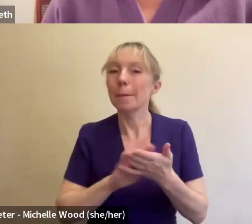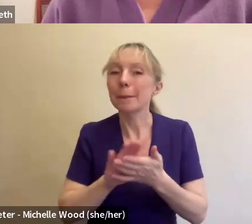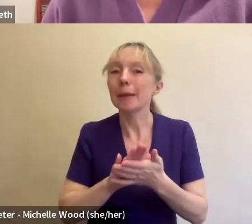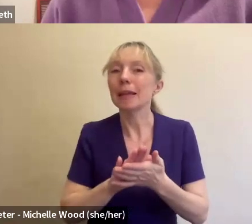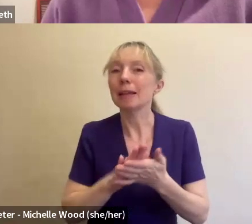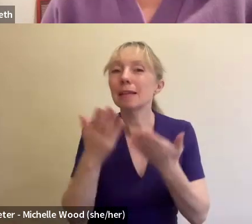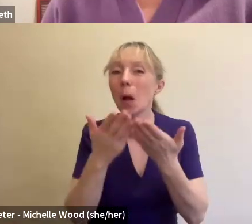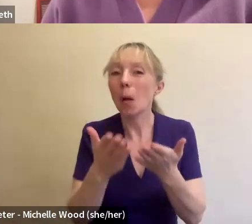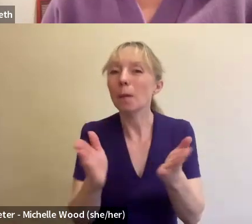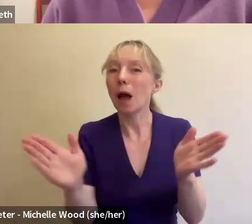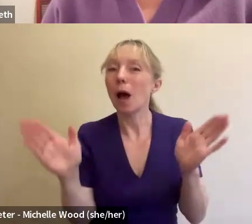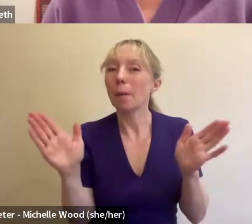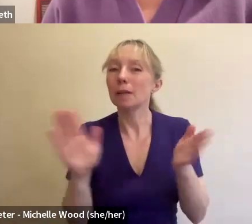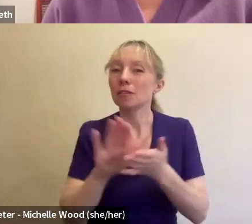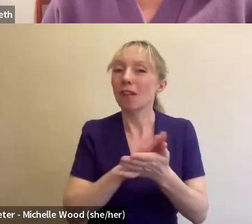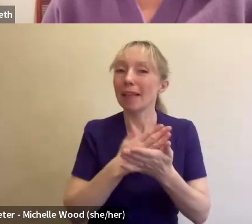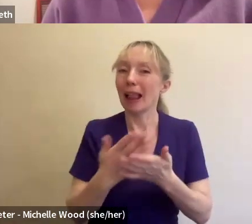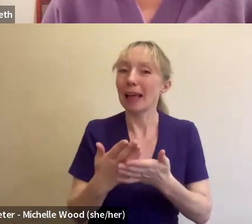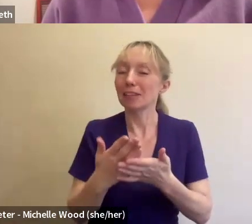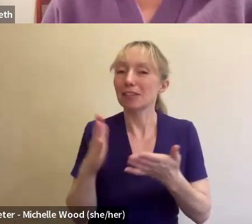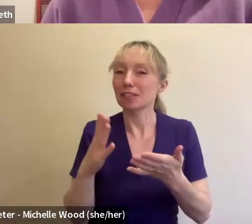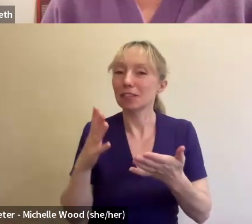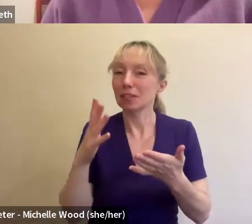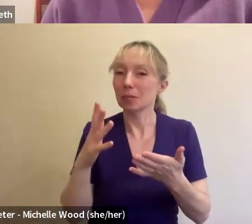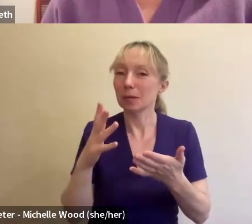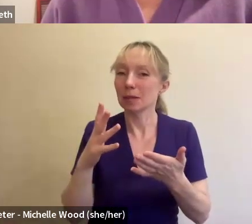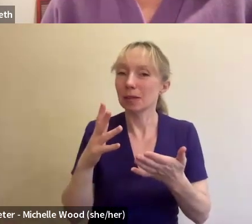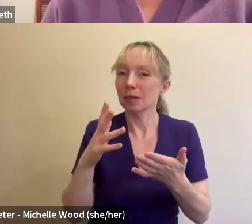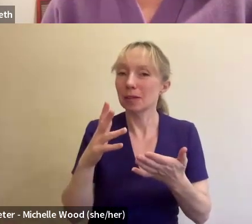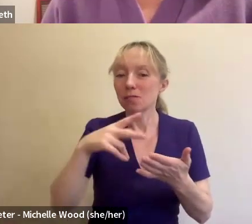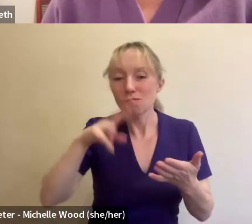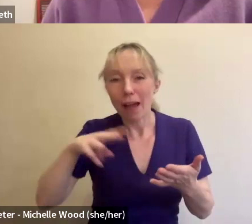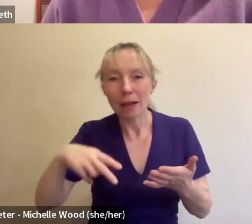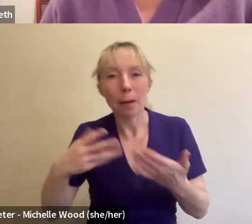of, translations being read by, the readers.